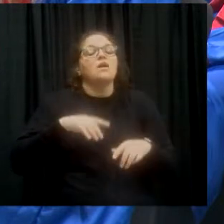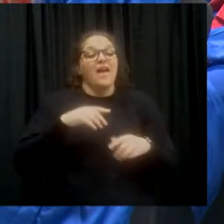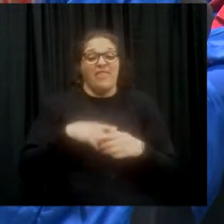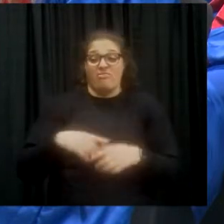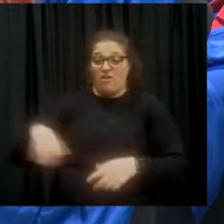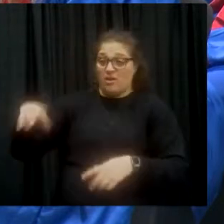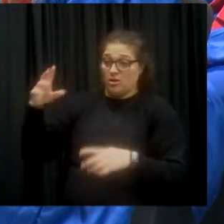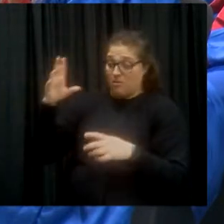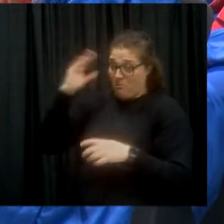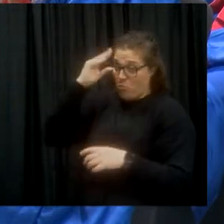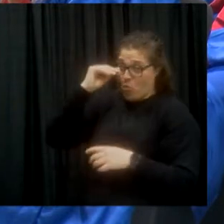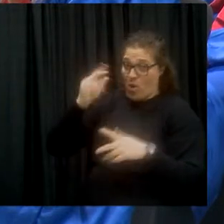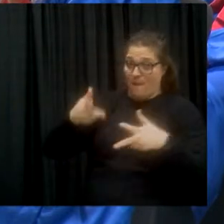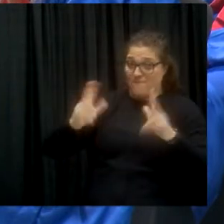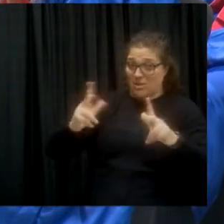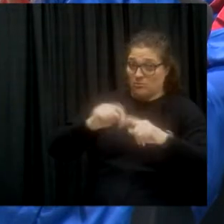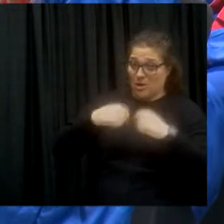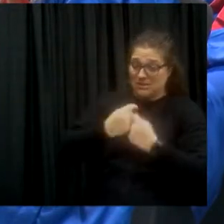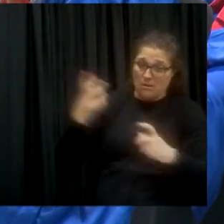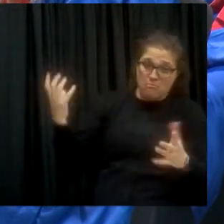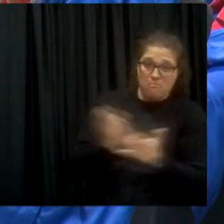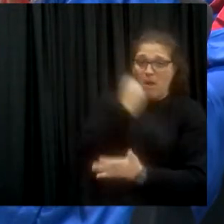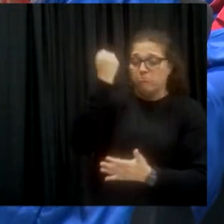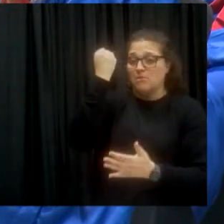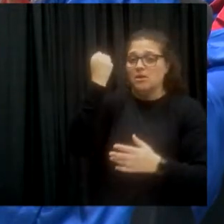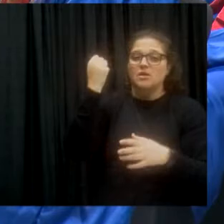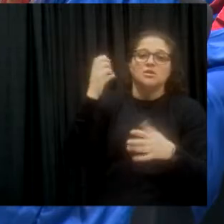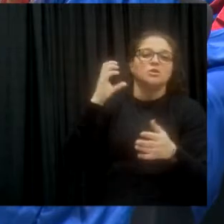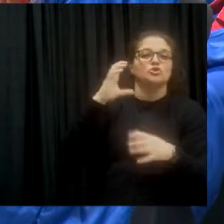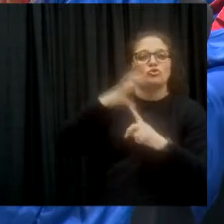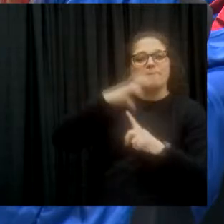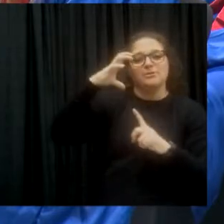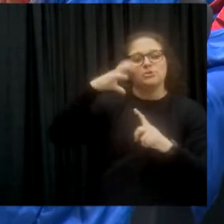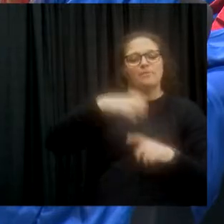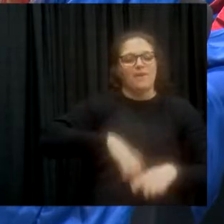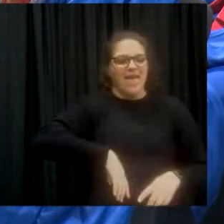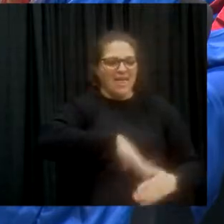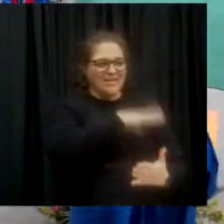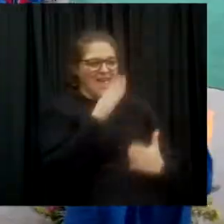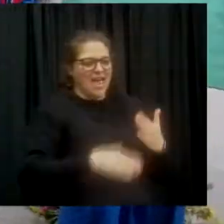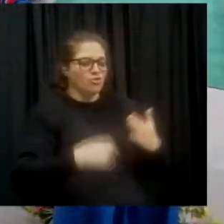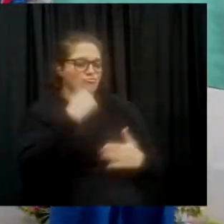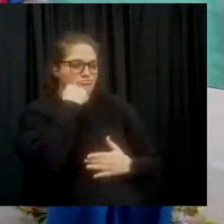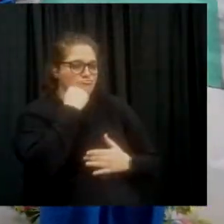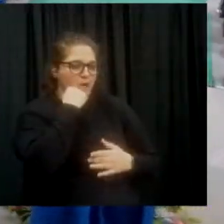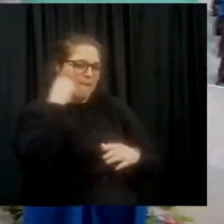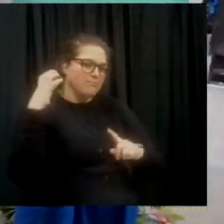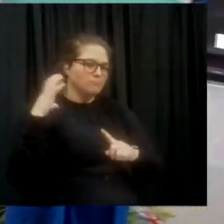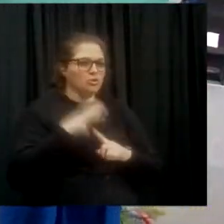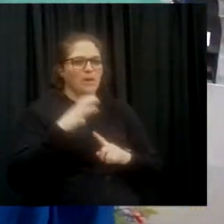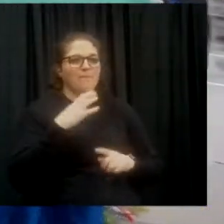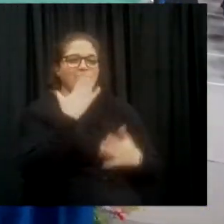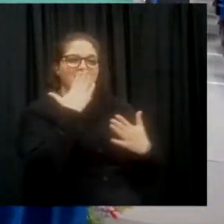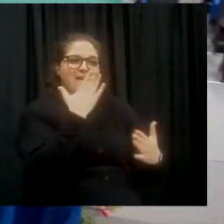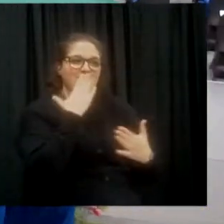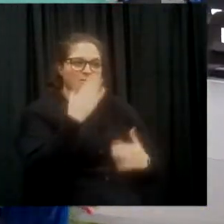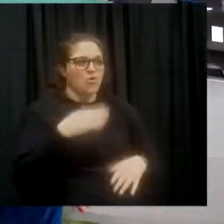team after they won the state championships. And ending our senior year with a fantastic prom. Thank you, Francis and